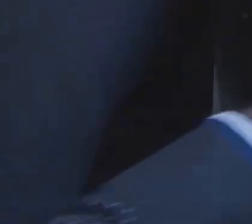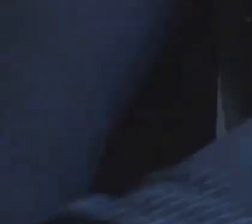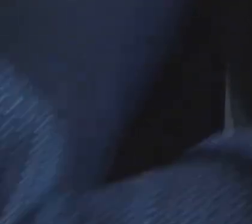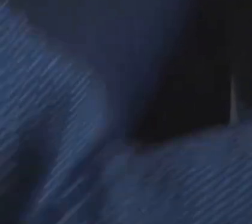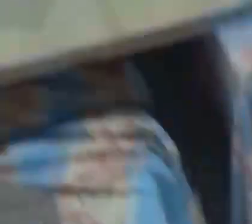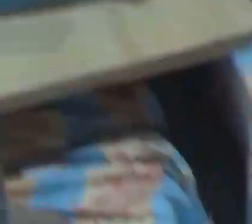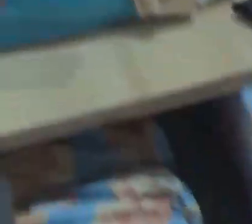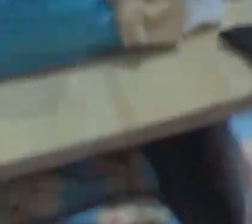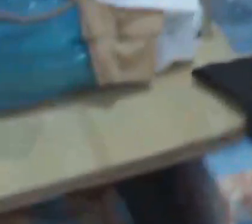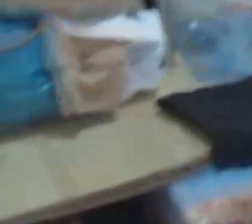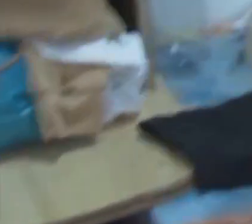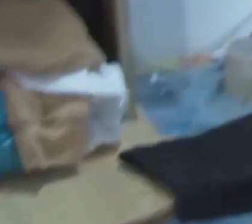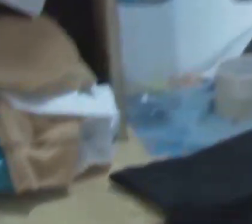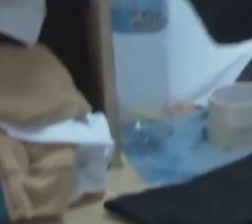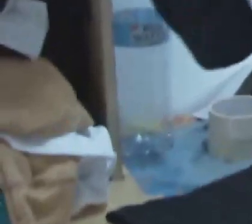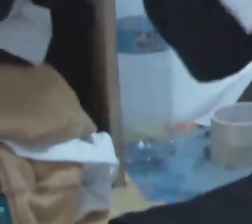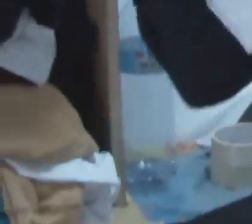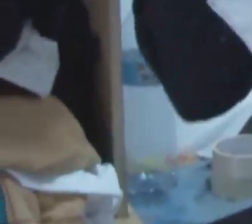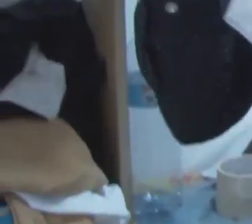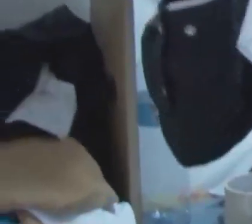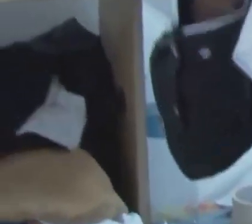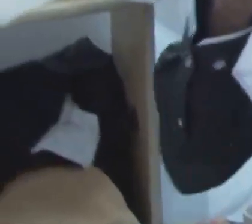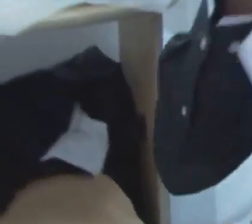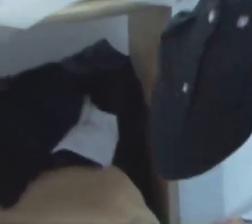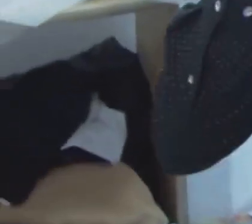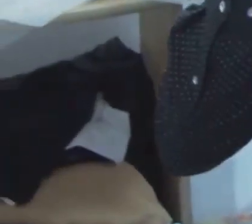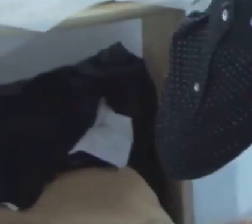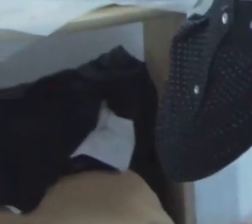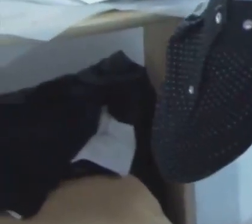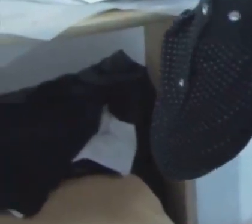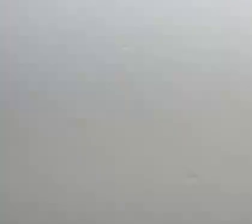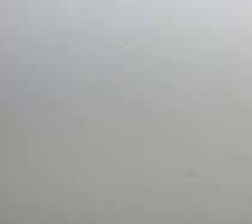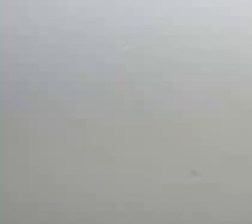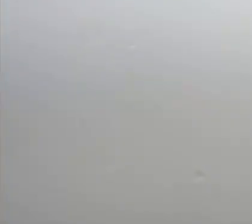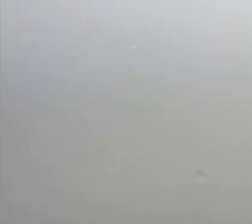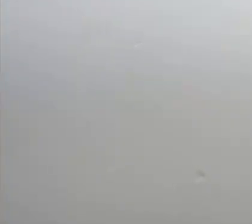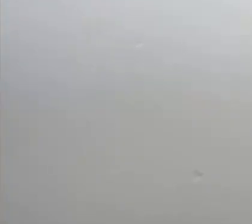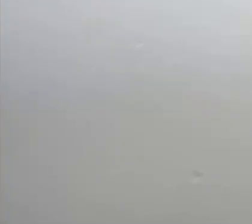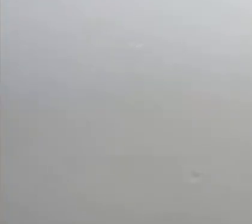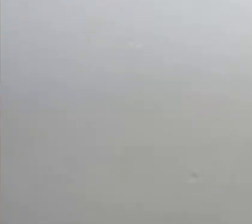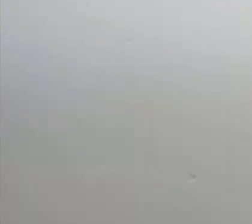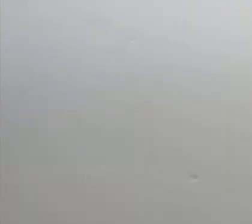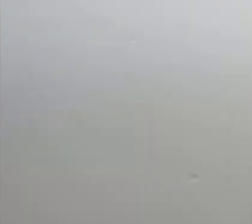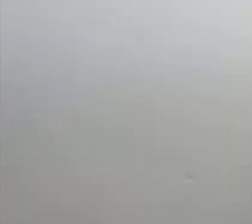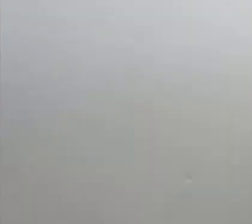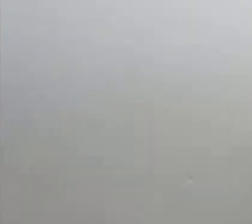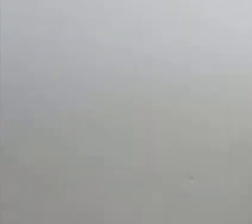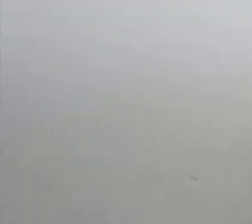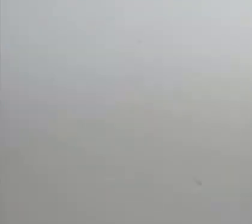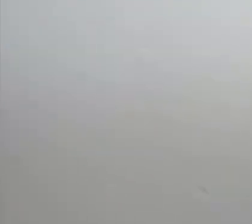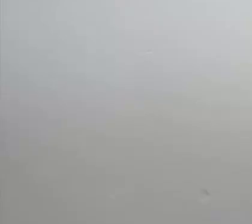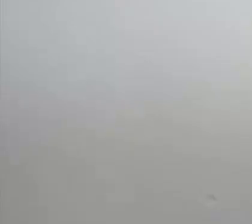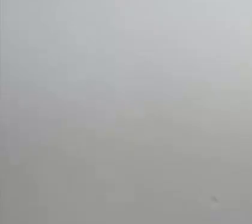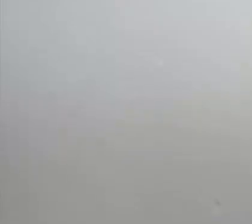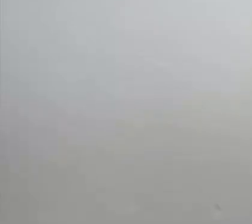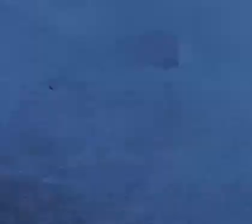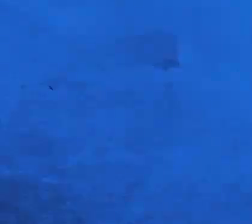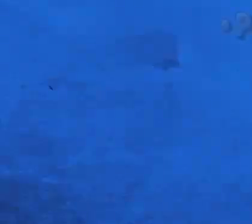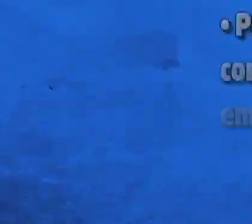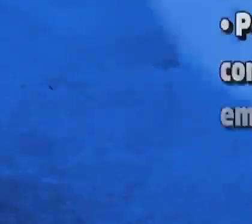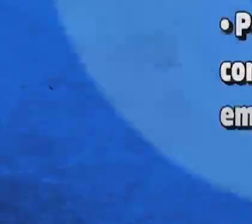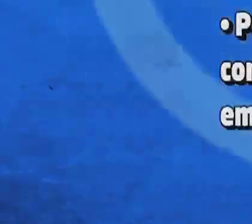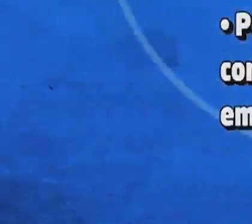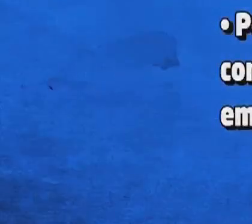The initiative provides for clients to establish or expand a micro-project or small business venture.